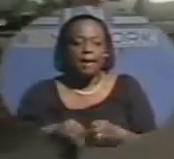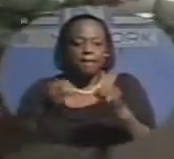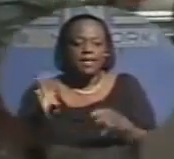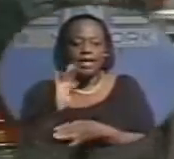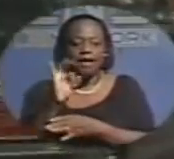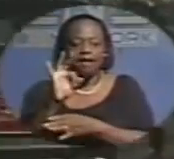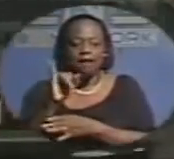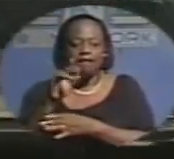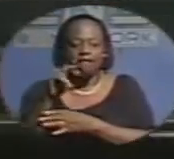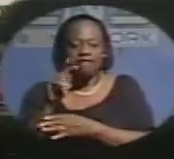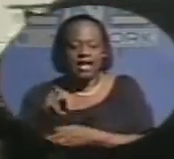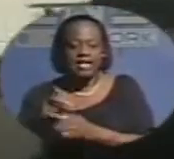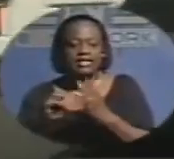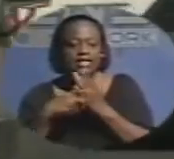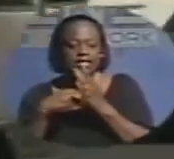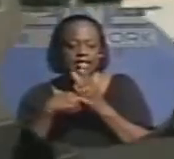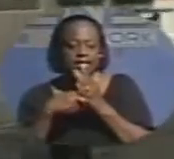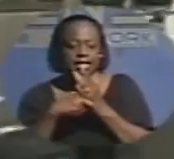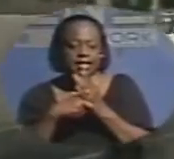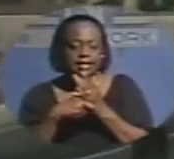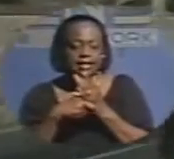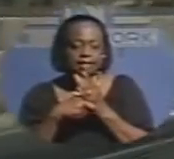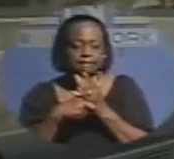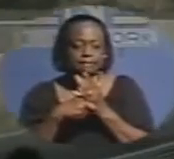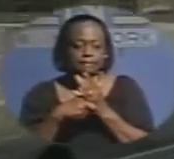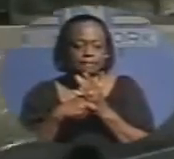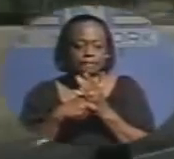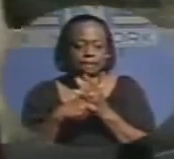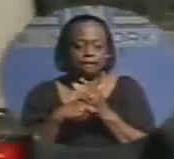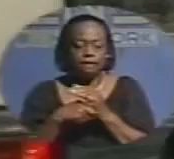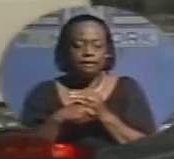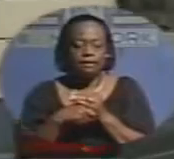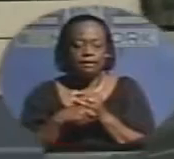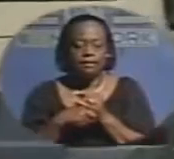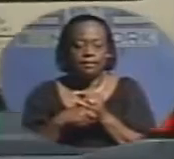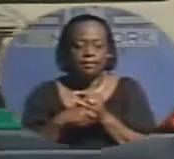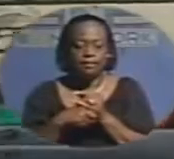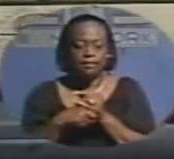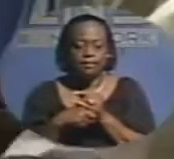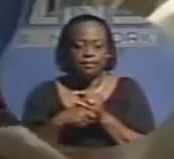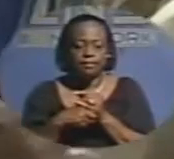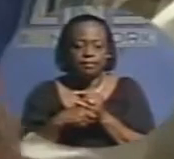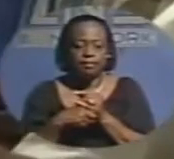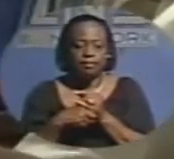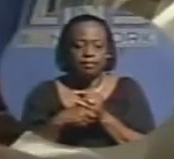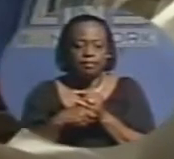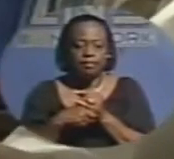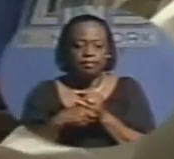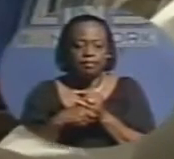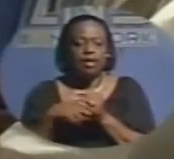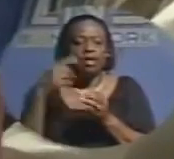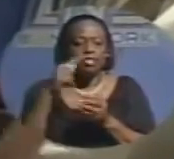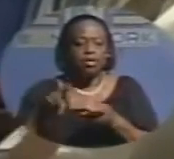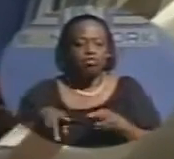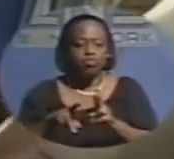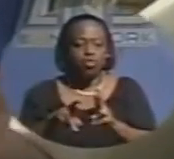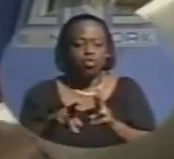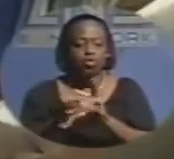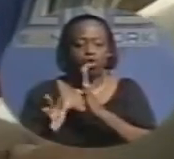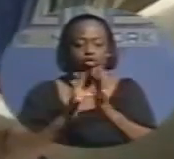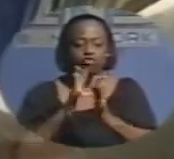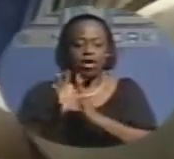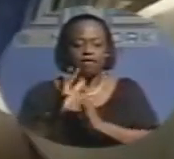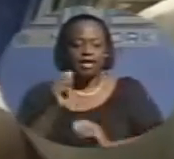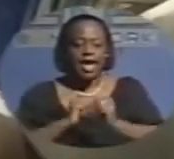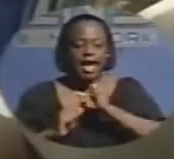they are in a taxi cab parking zone as stated in the Road Traffic Act. According to the Road Traffic Act, it